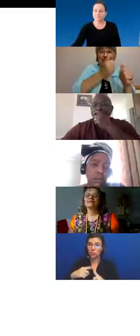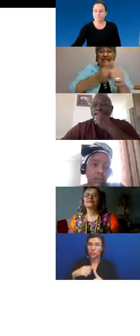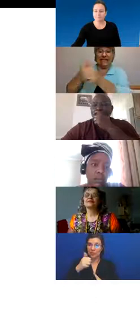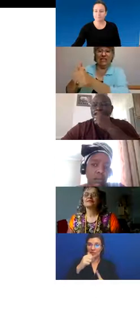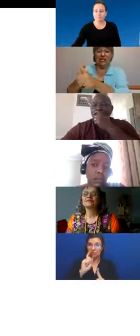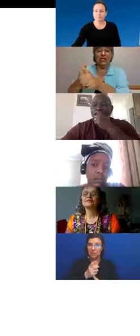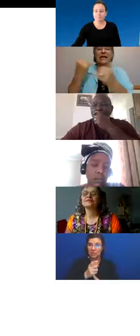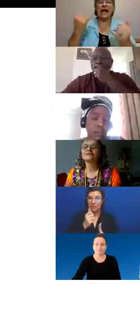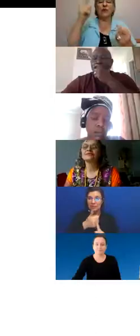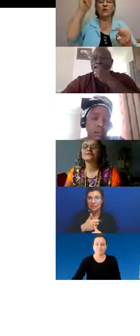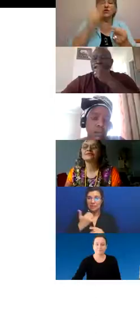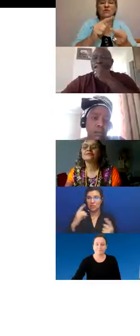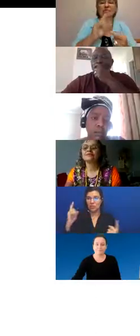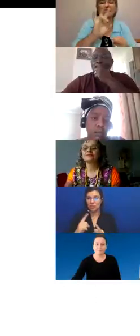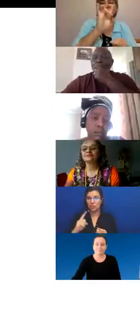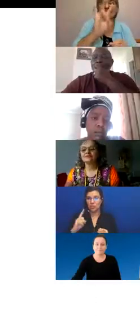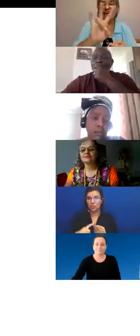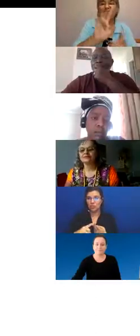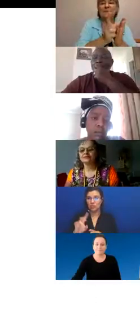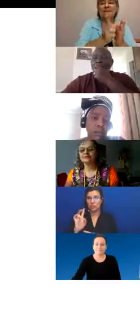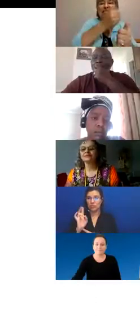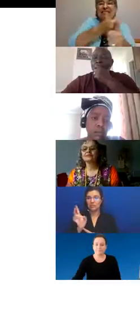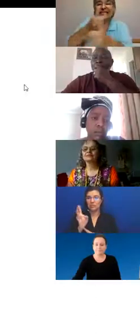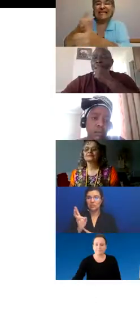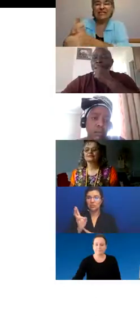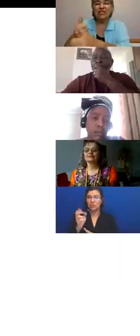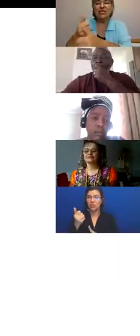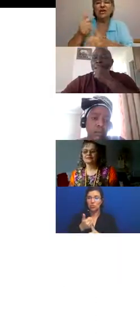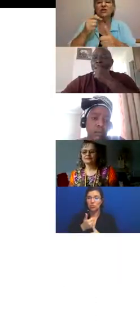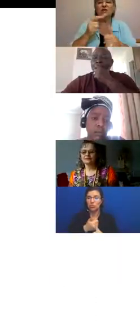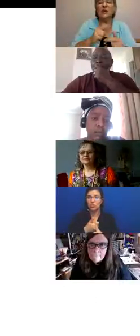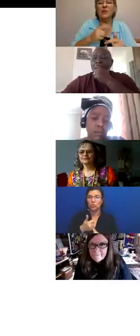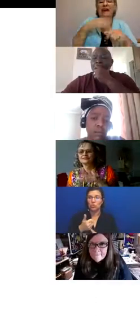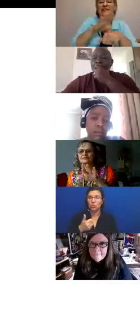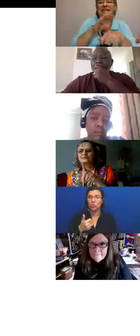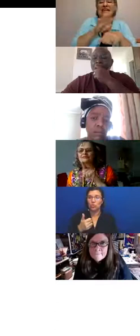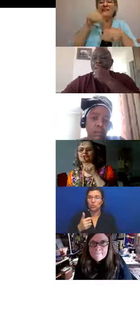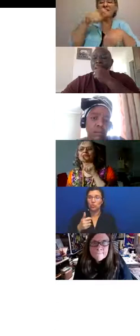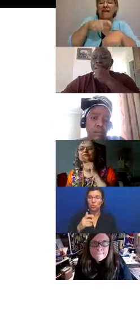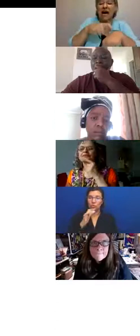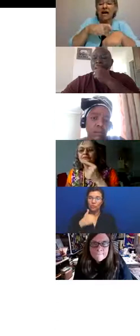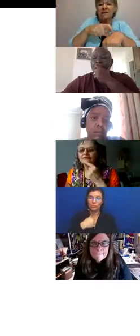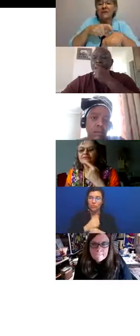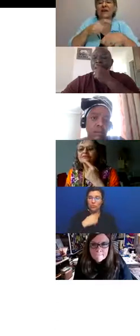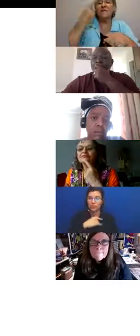minutes each. Now we're reducing it to 7 minutes each, so then we have enough time for